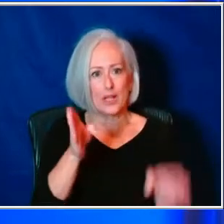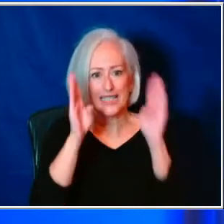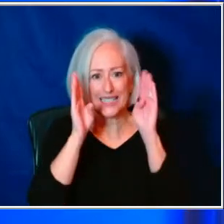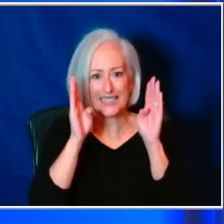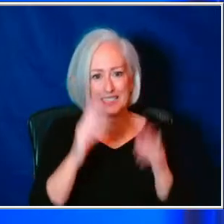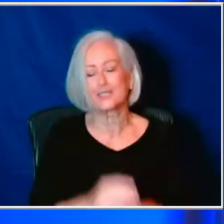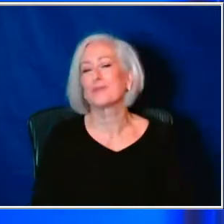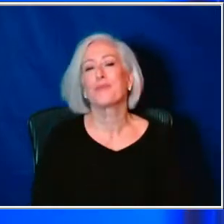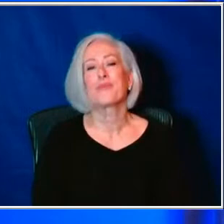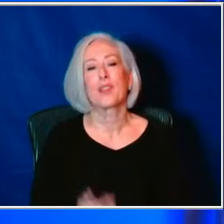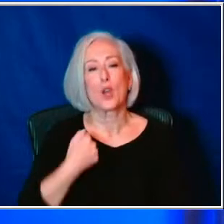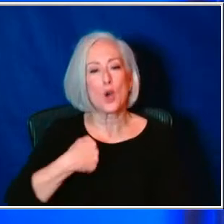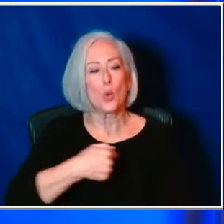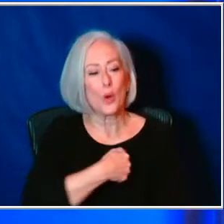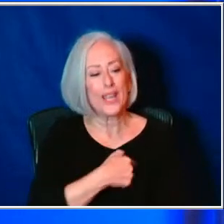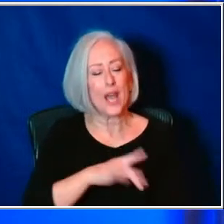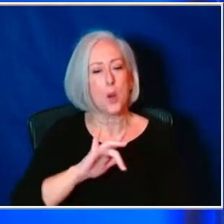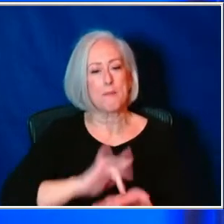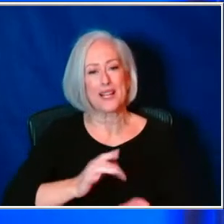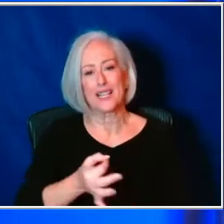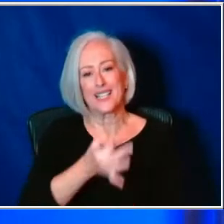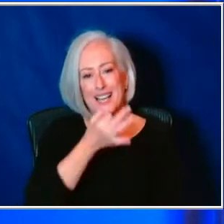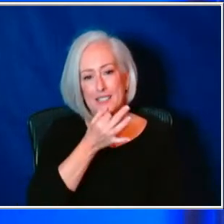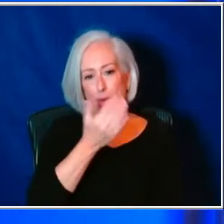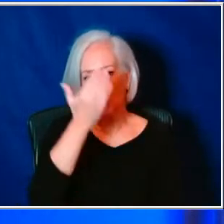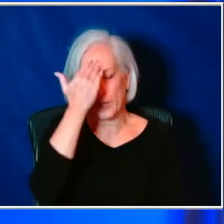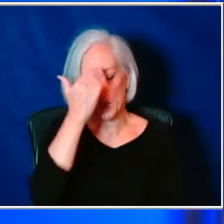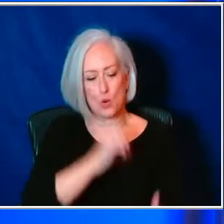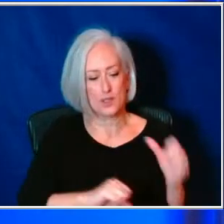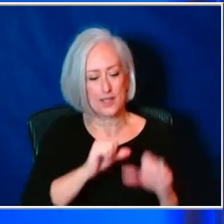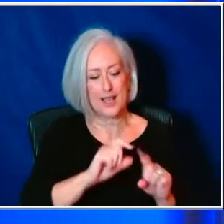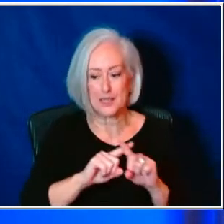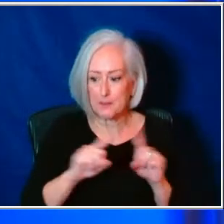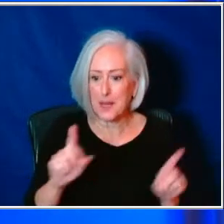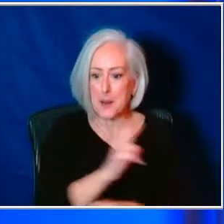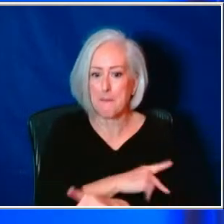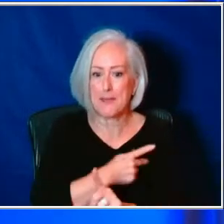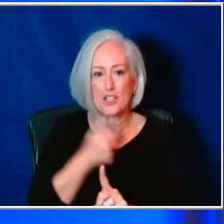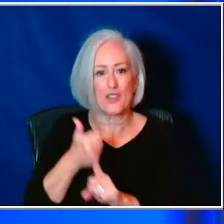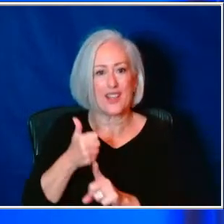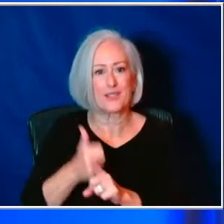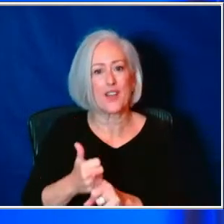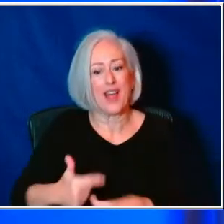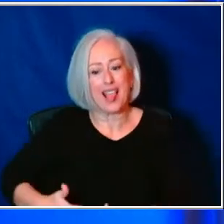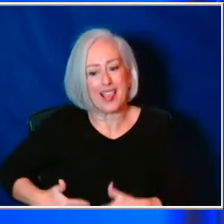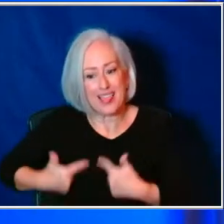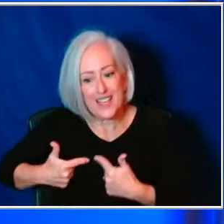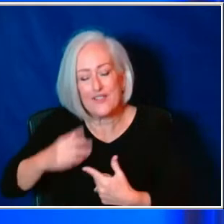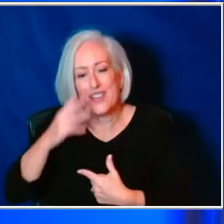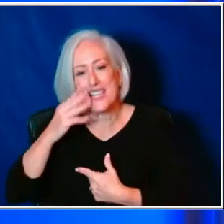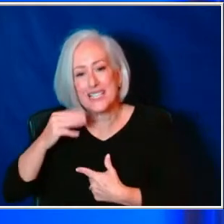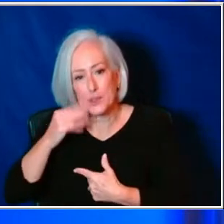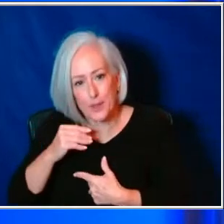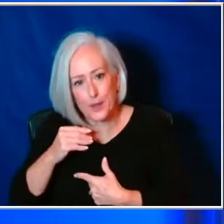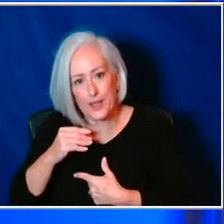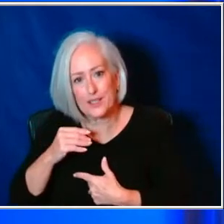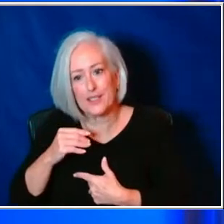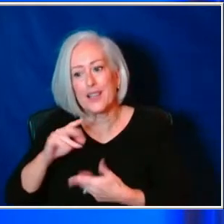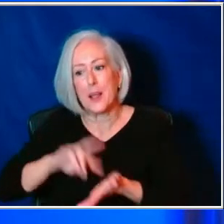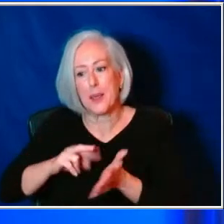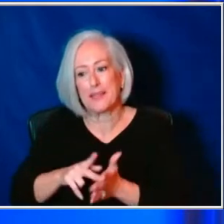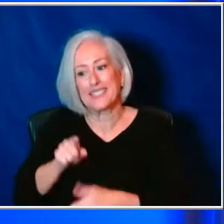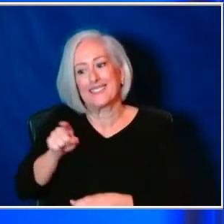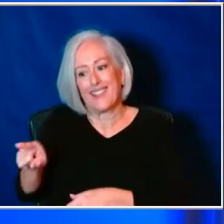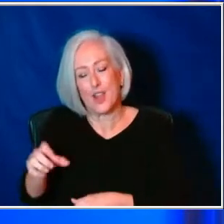we are medical experts and know science, patients have a lived experience of their condition, and therefore they are the experts of